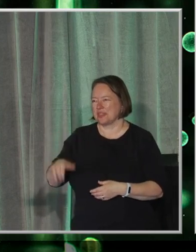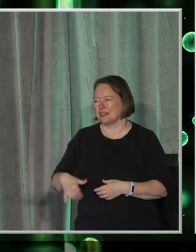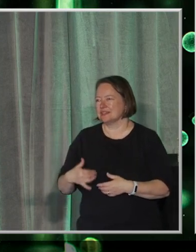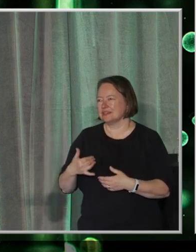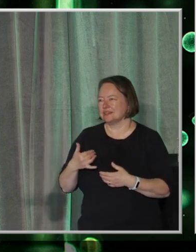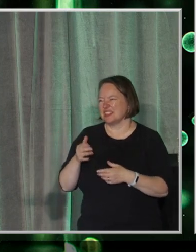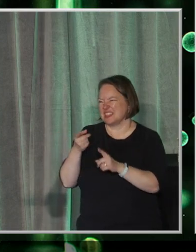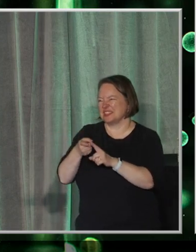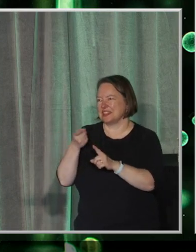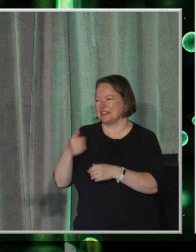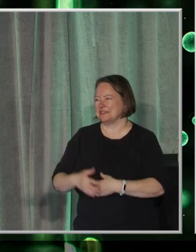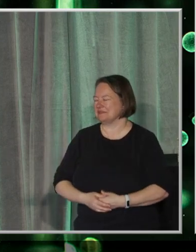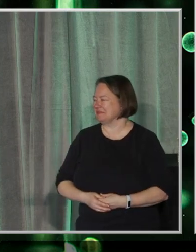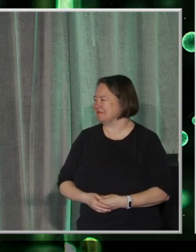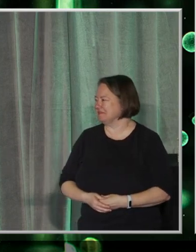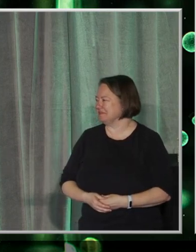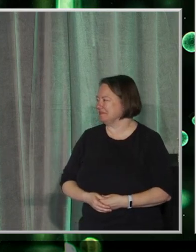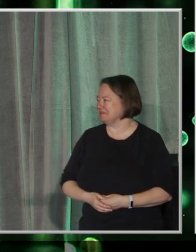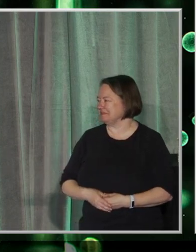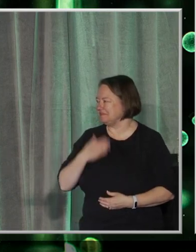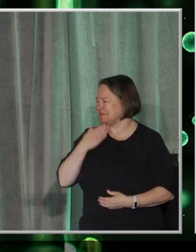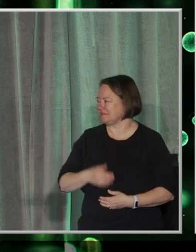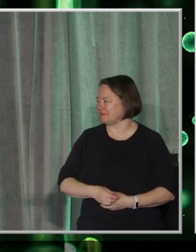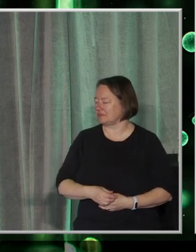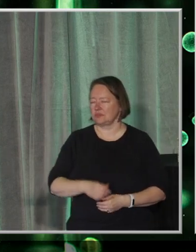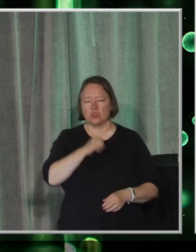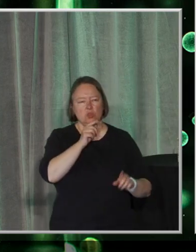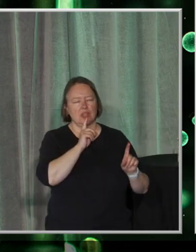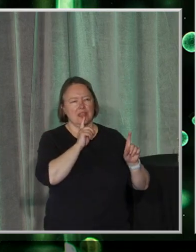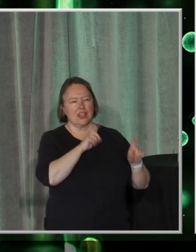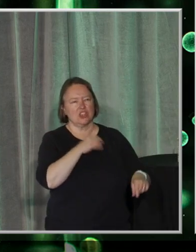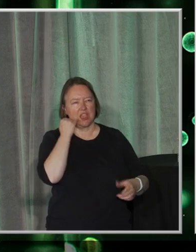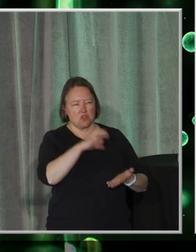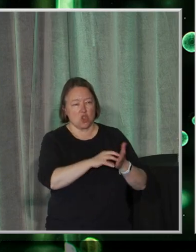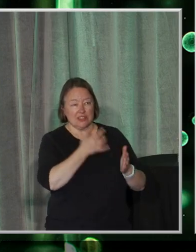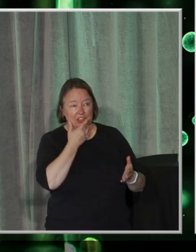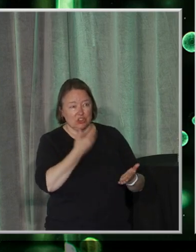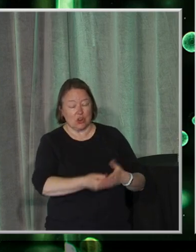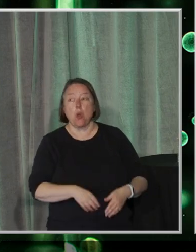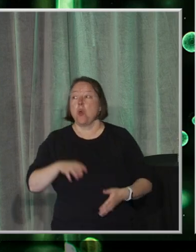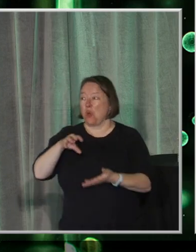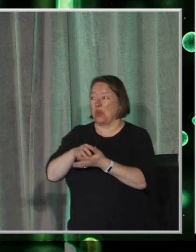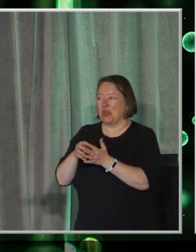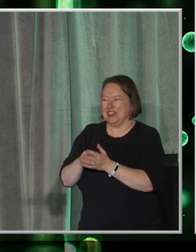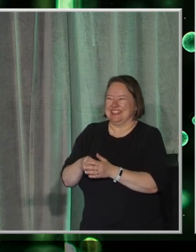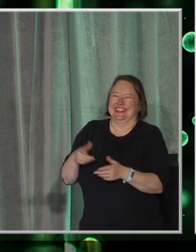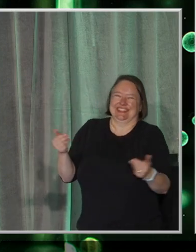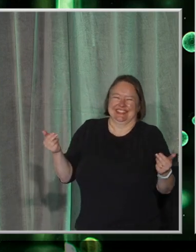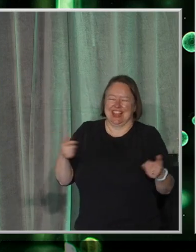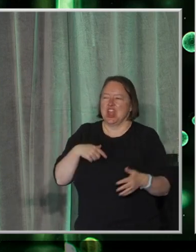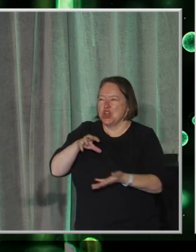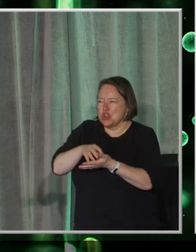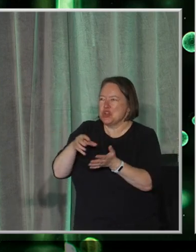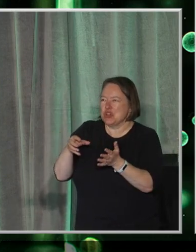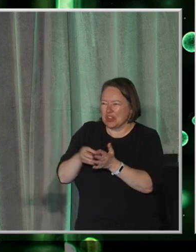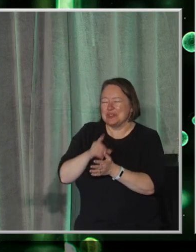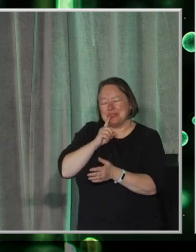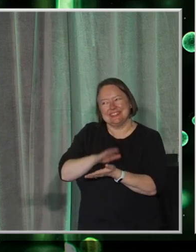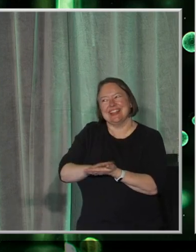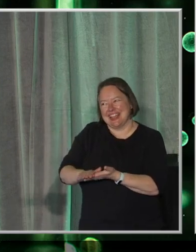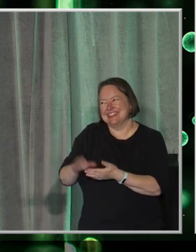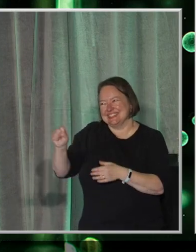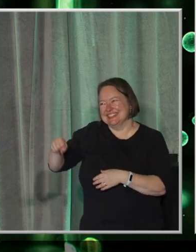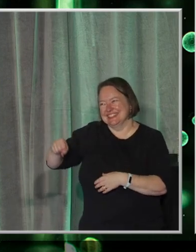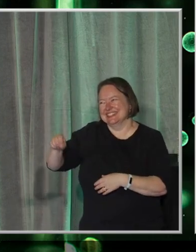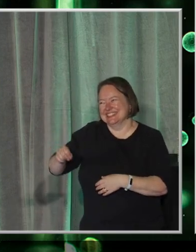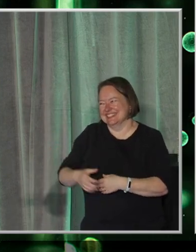So that is the thing. Thank you. You didn't answer if the cookies were good. The cookies. Yeah. The cookies were very nice. Yeah,